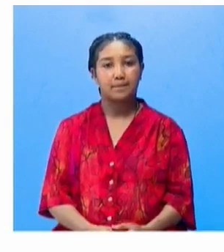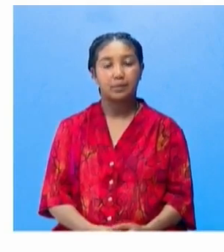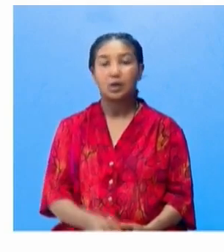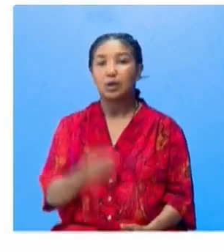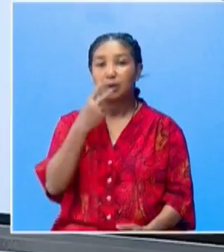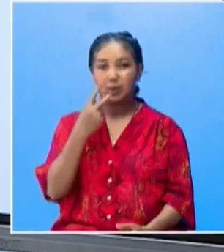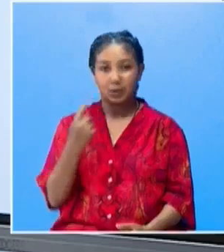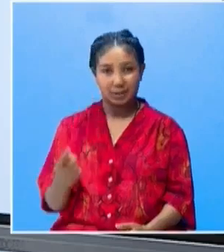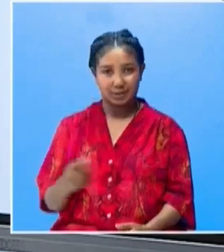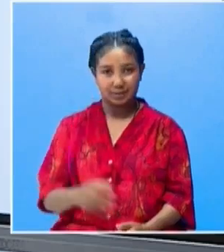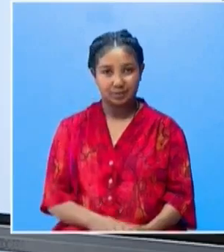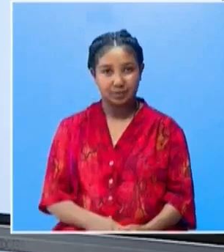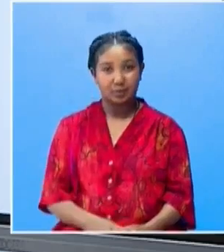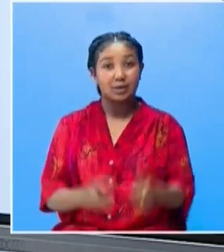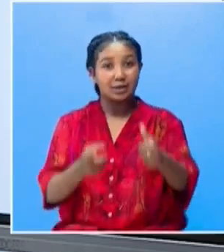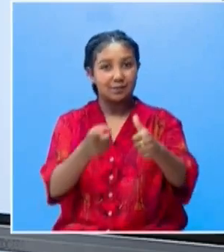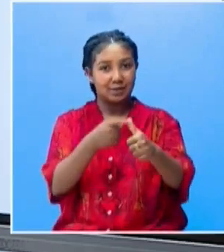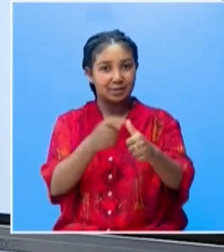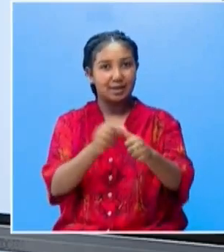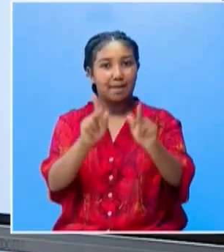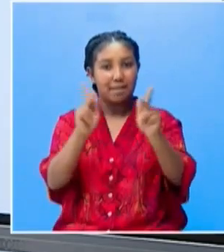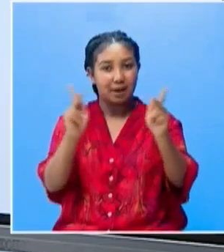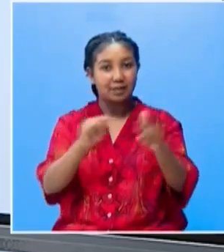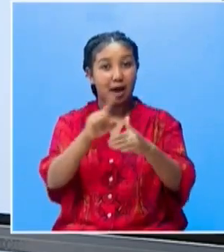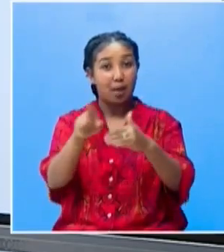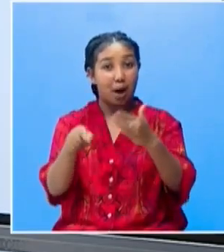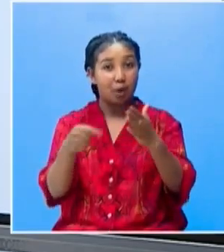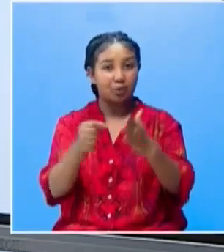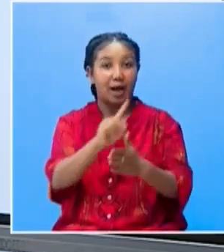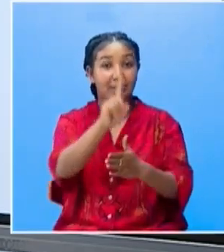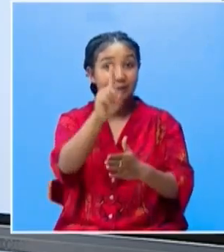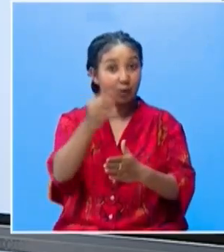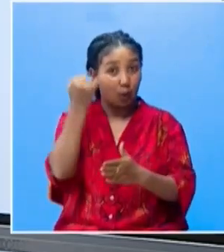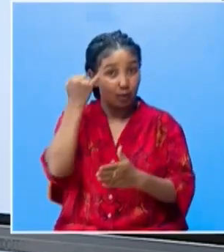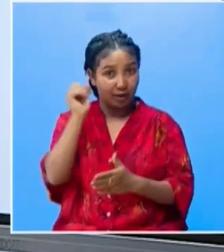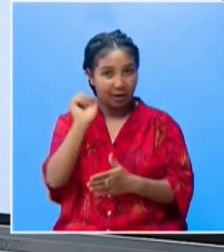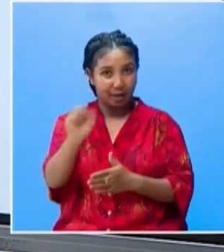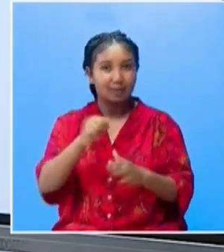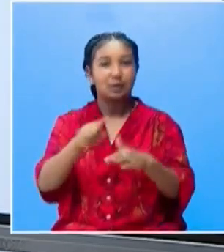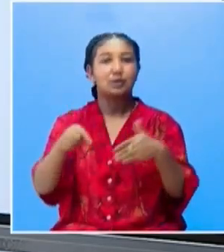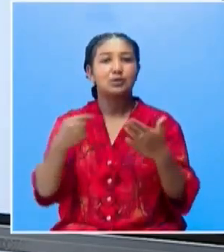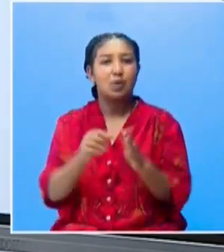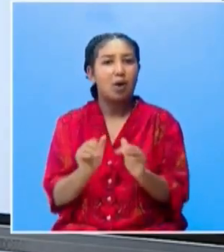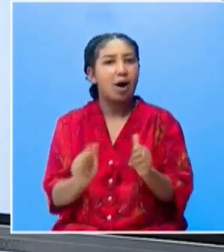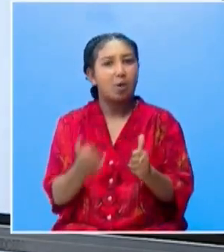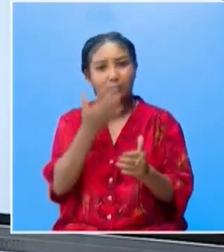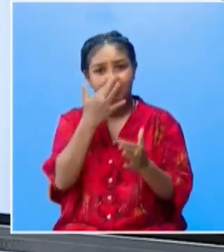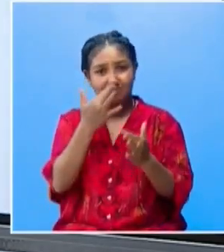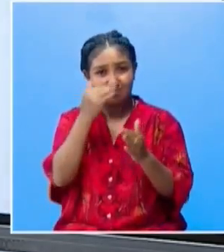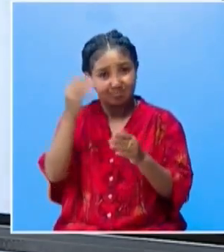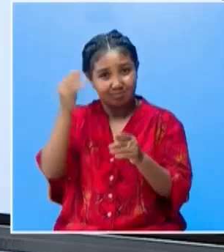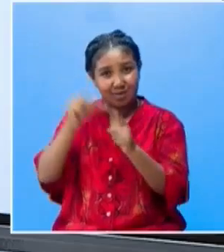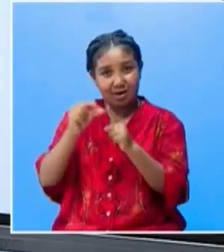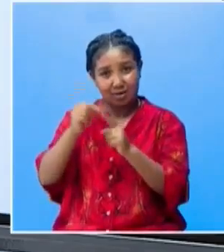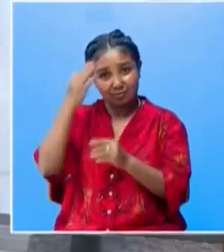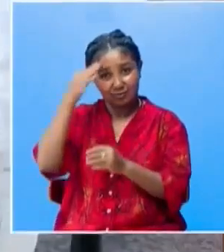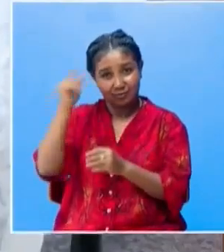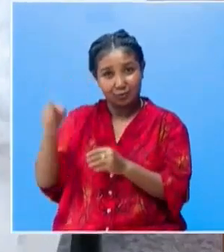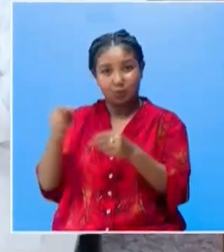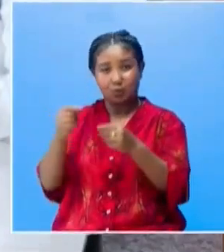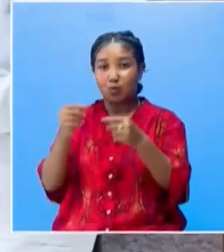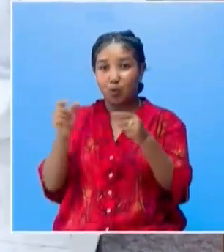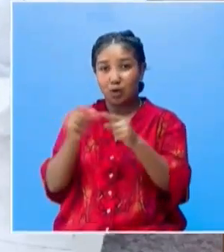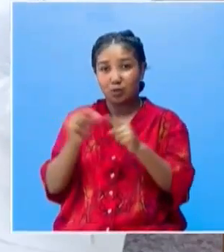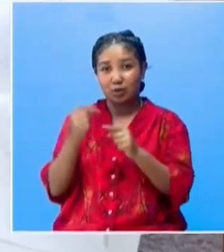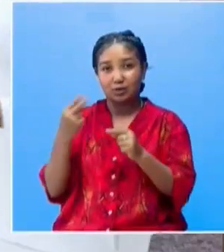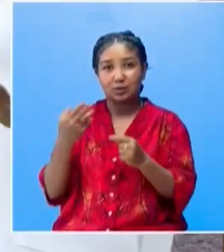Look, on the first part, it's about asking an opinion, right? So, how familiar are you with these phrases and words that